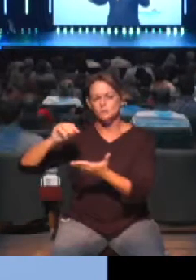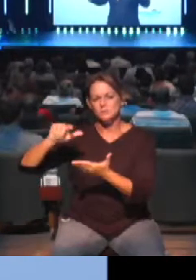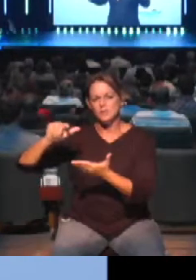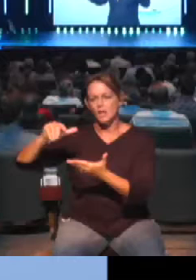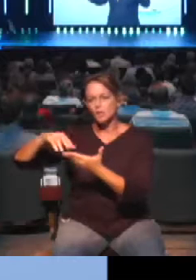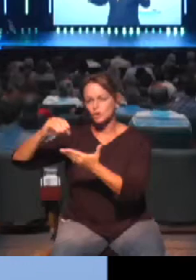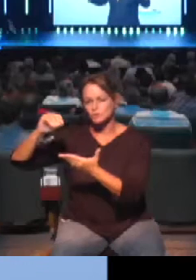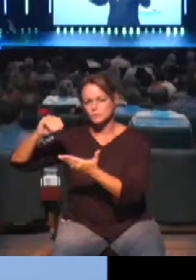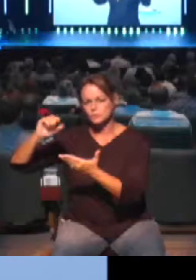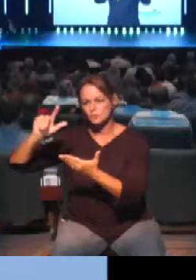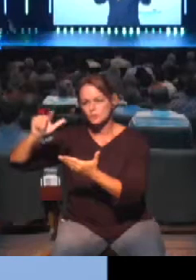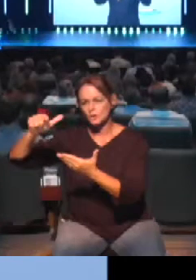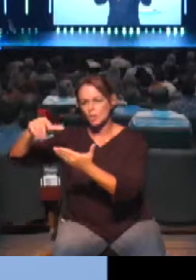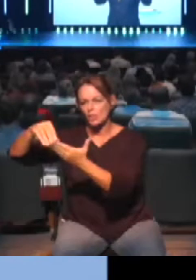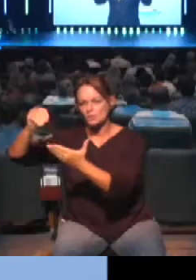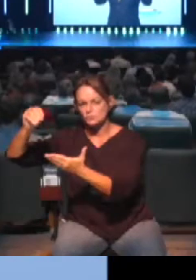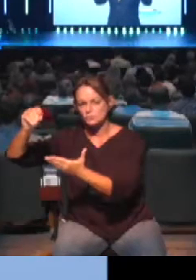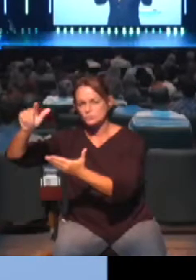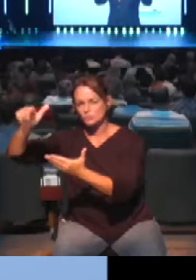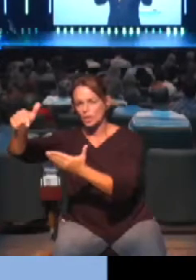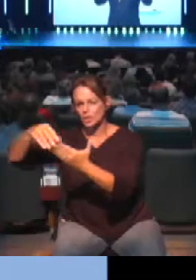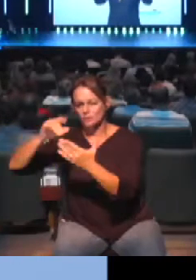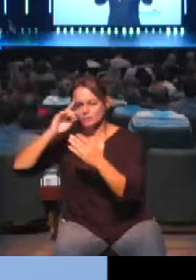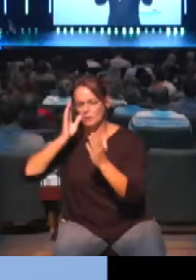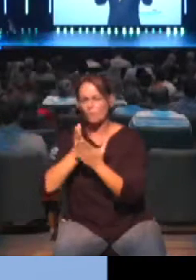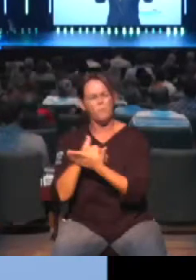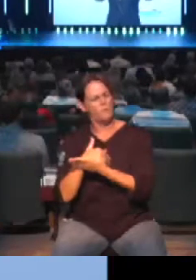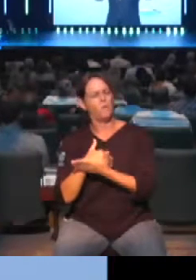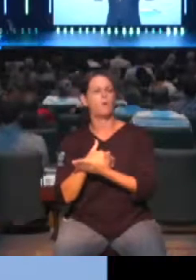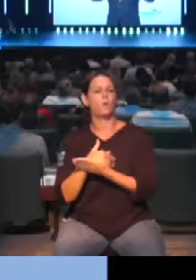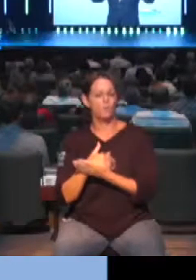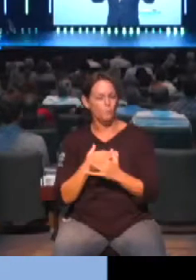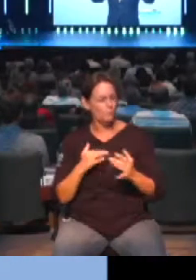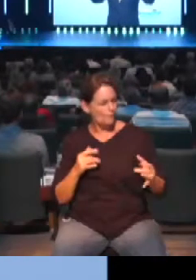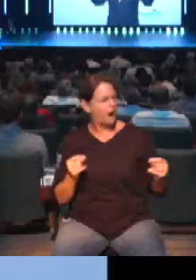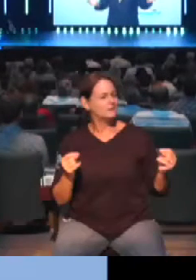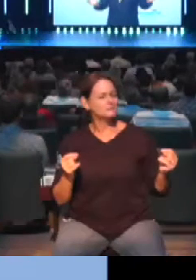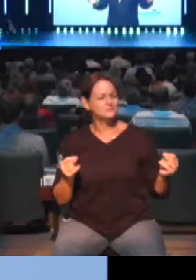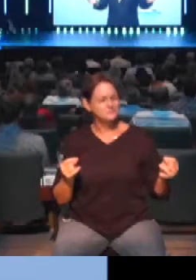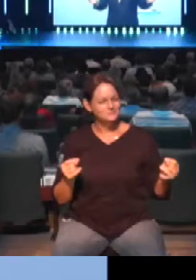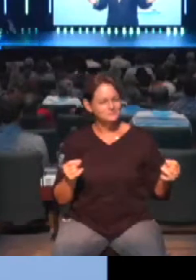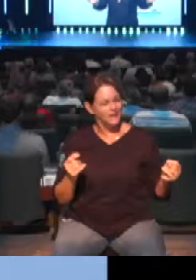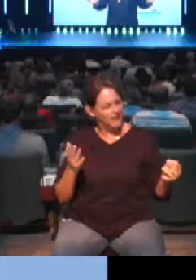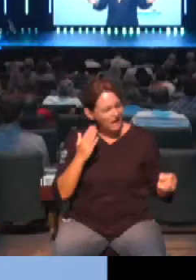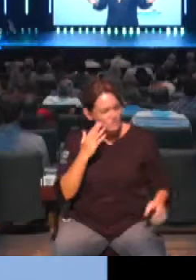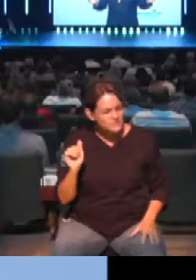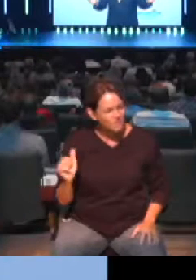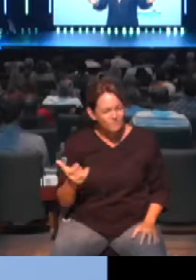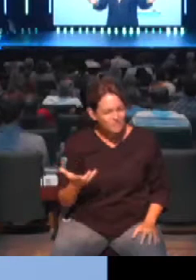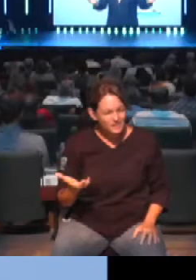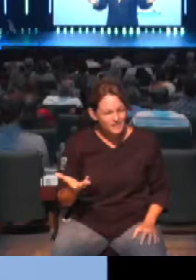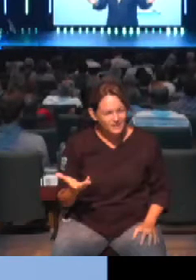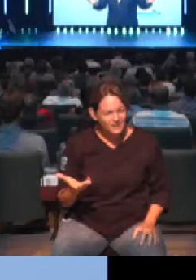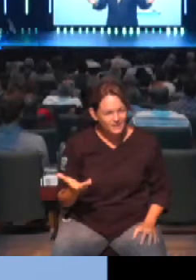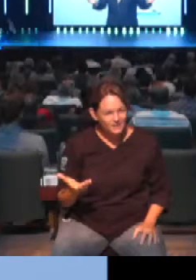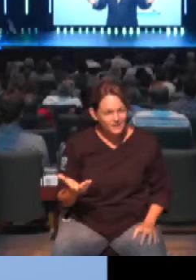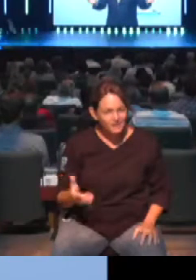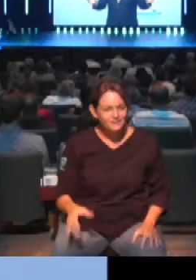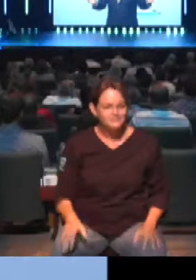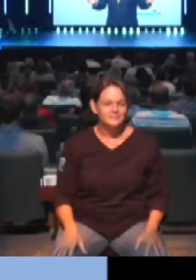Now you think about that this week and you'll trip a breaker. I mean, God knows everything at the same time.